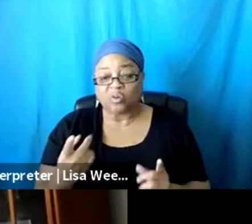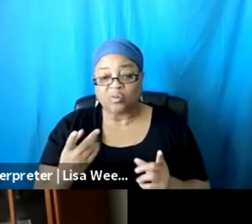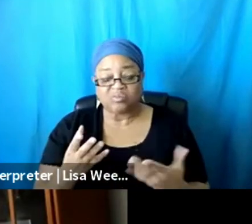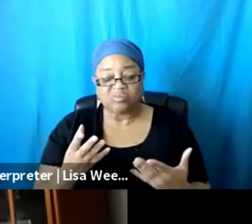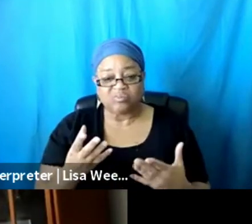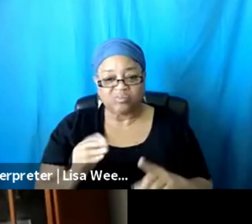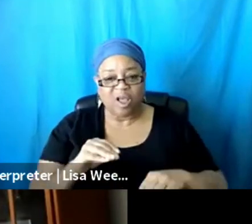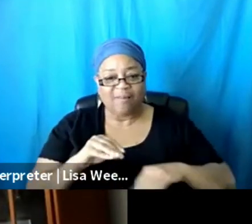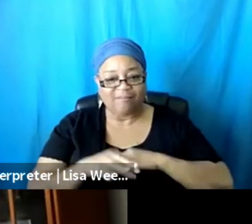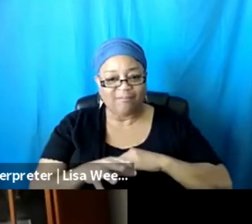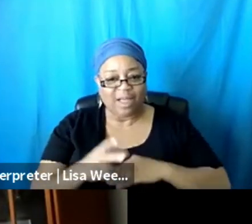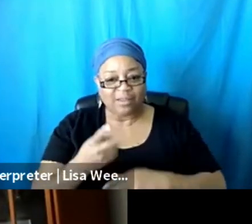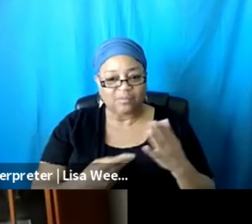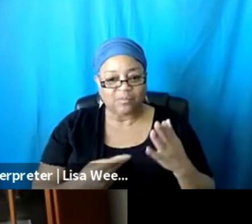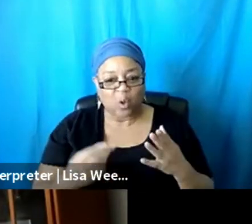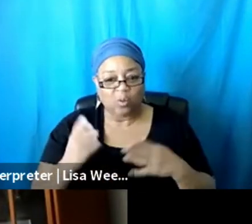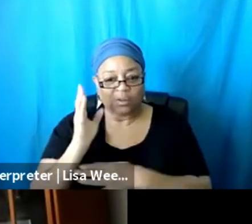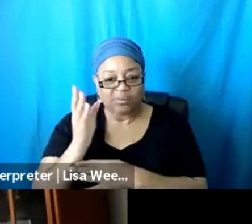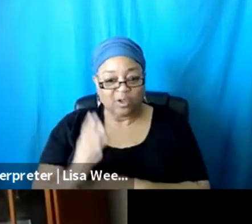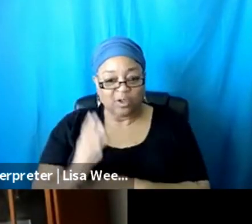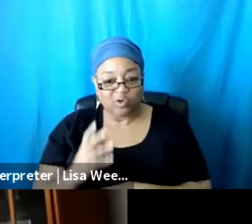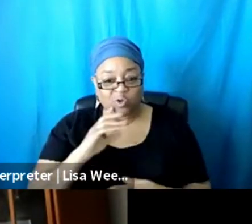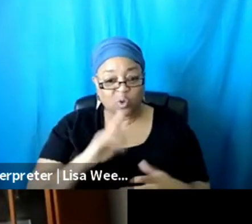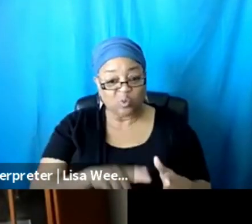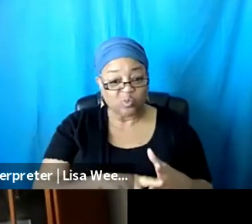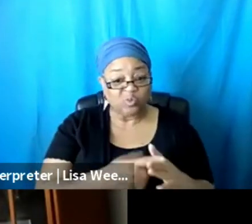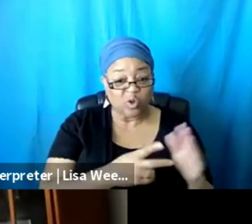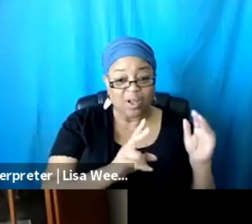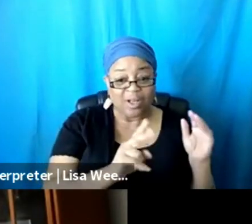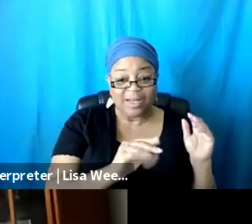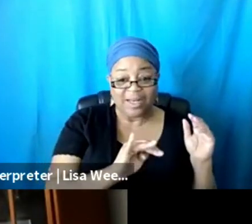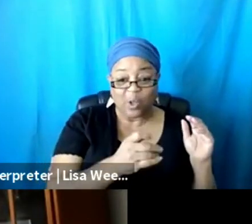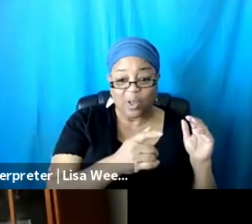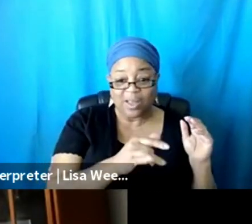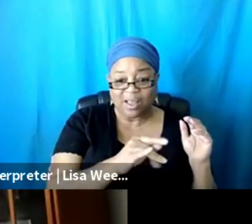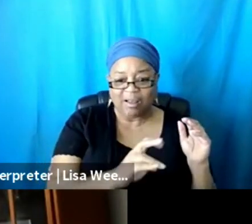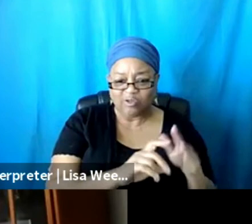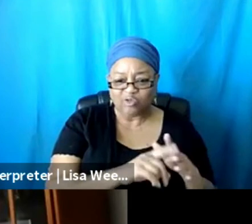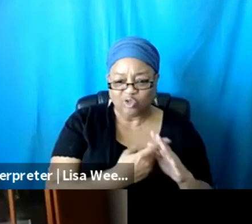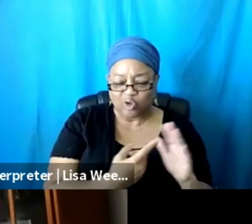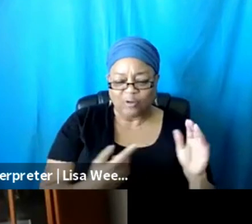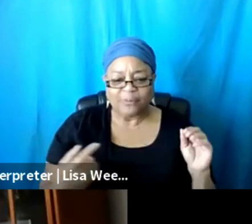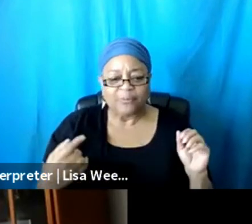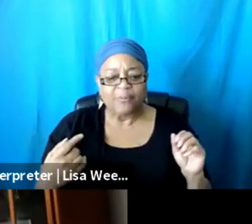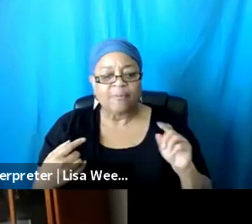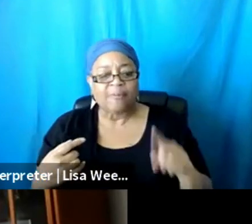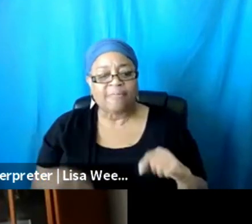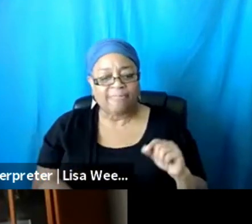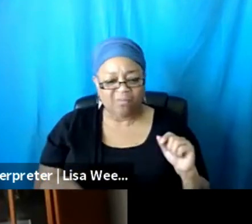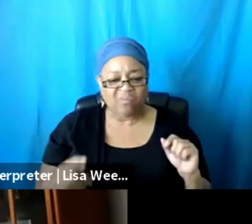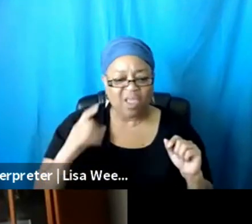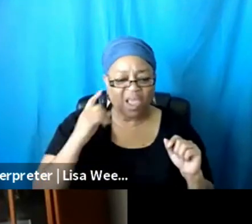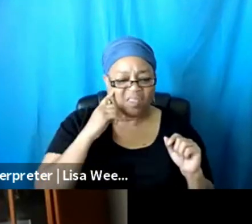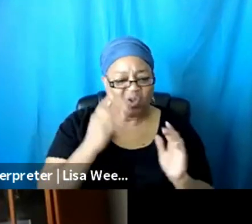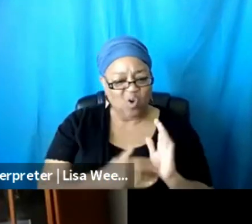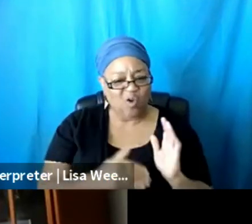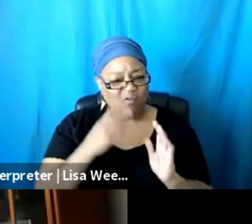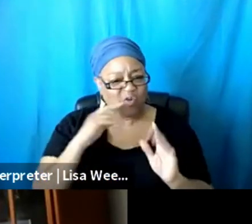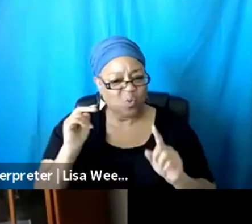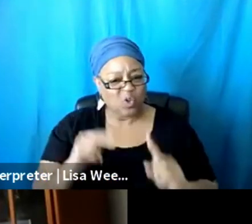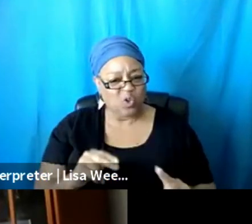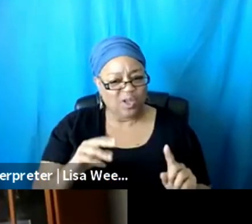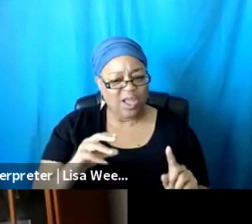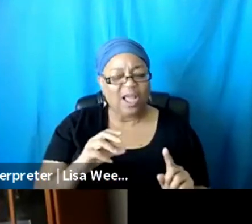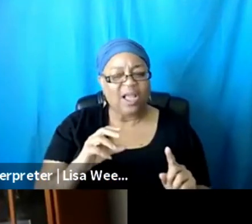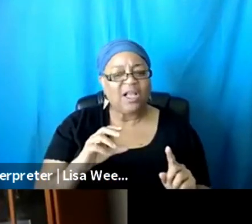you want to start, and then anybody else that has a dovetail, please do. Sure. I think oftentimes we look at socioeconomic